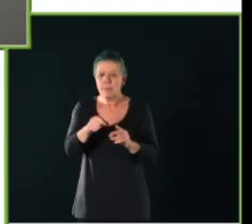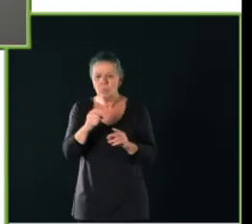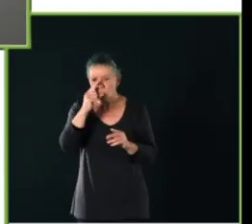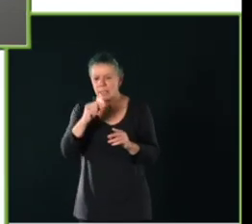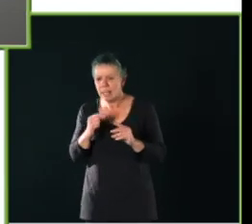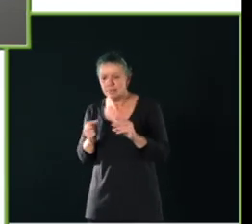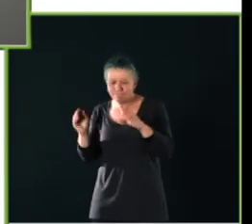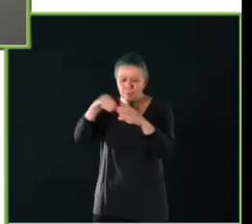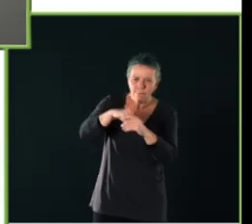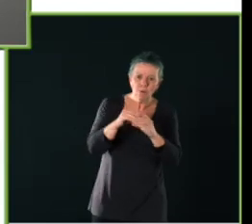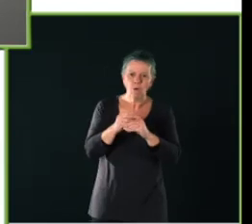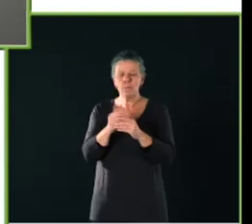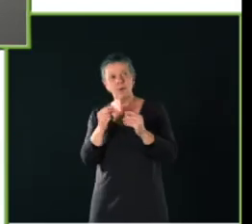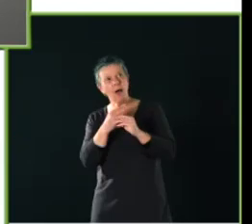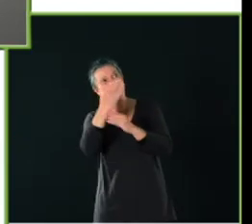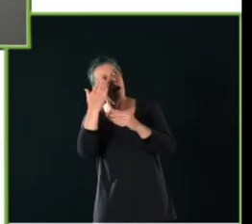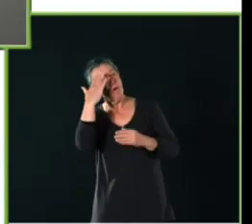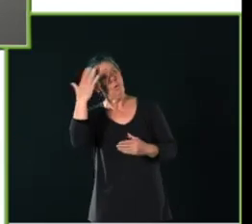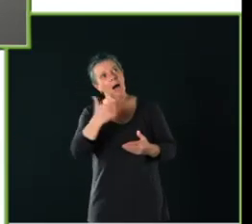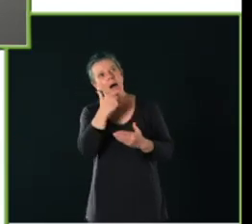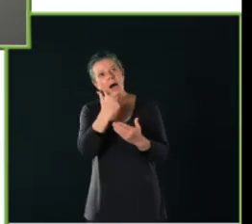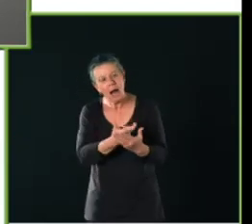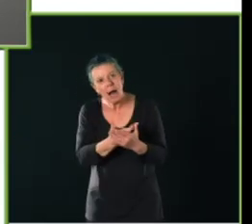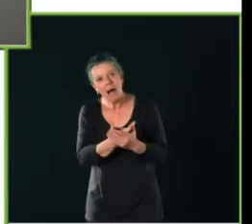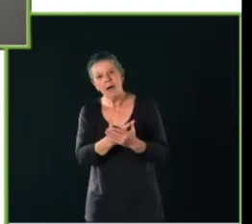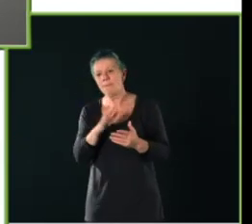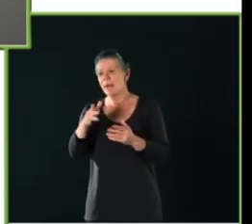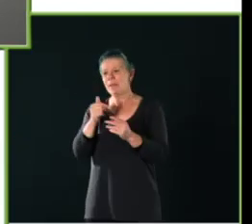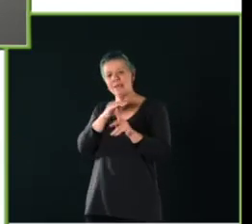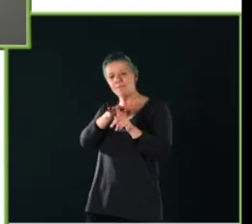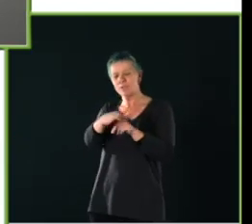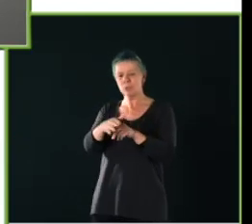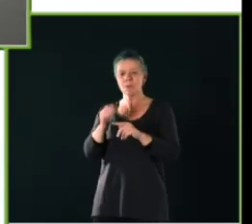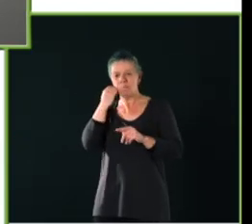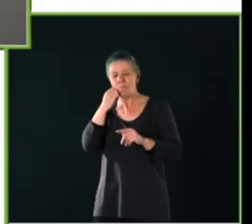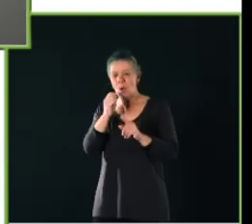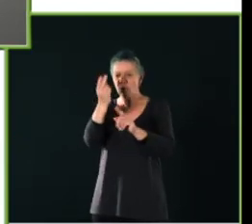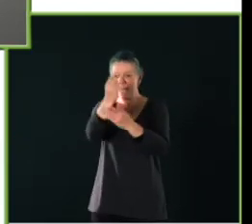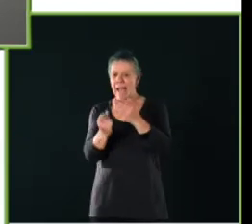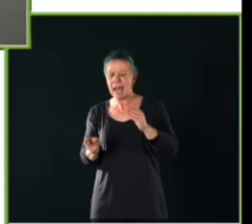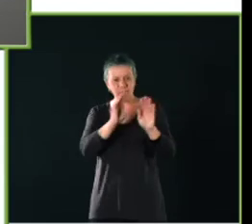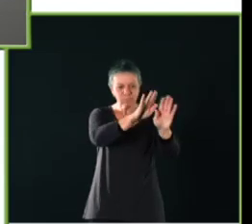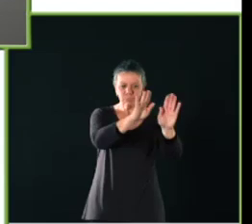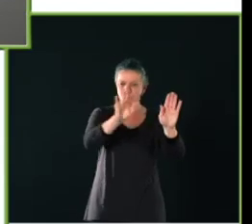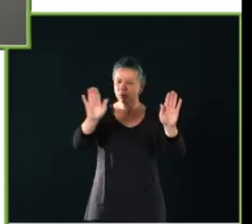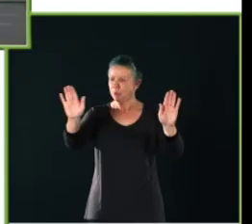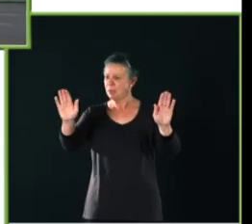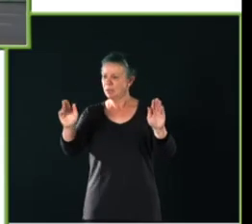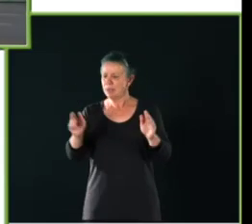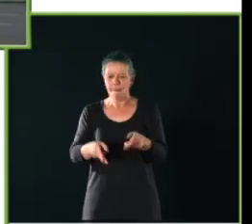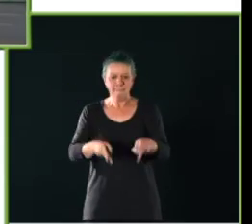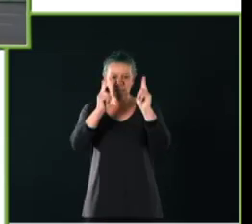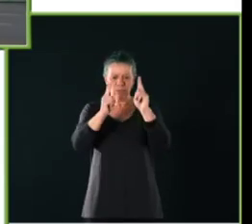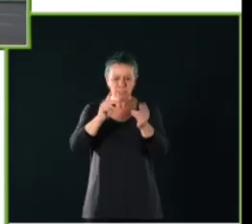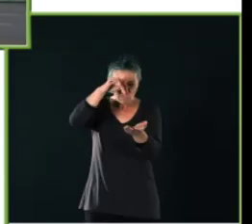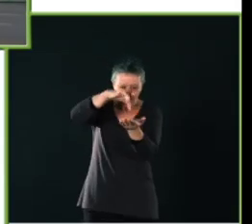inspired and perhaps influenced by the quality of Māori art exhibited in a building in the heart of our town